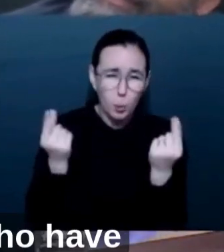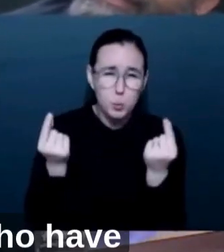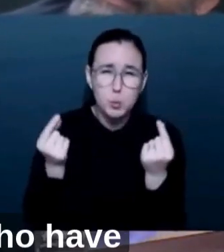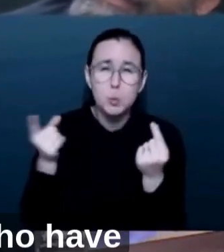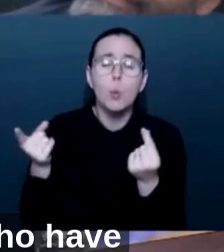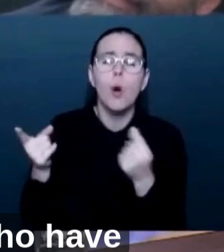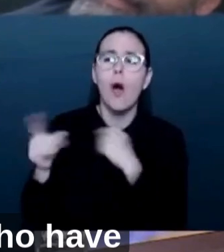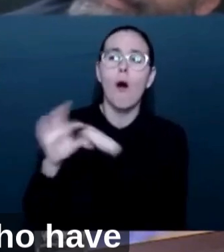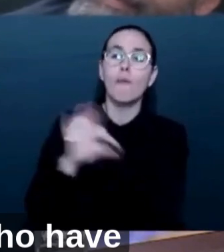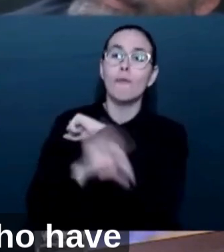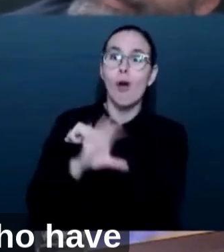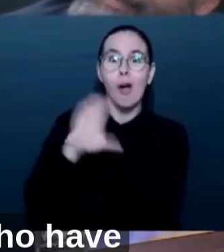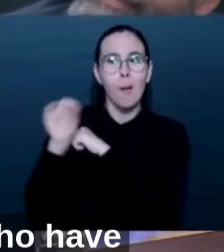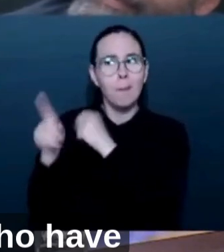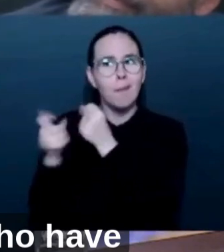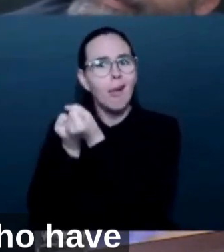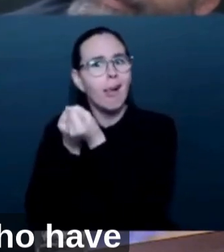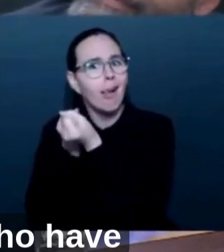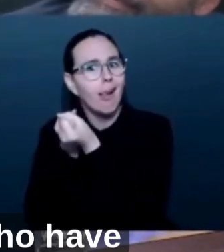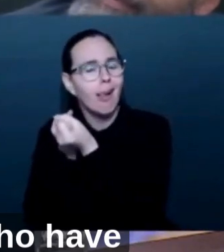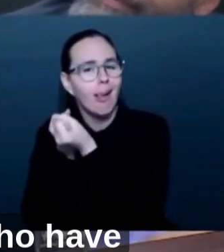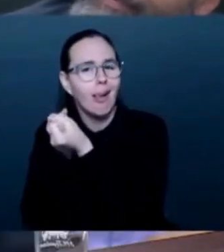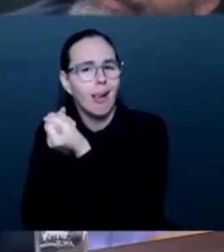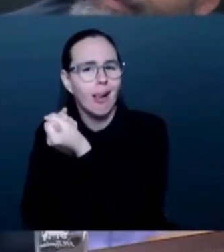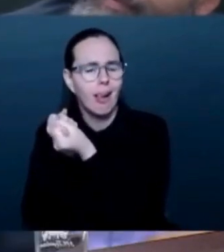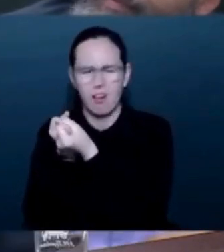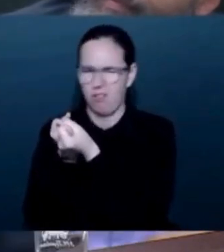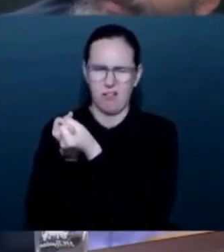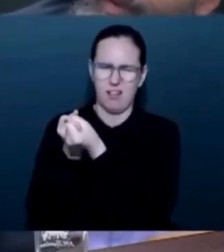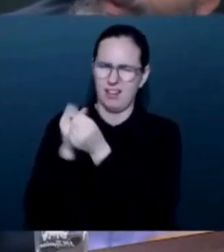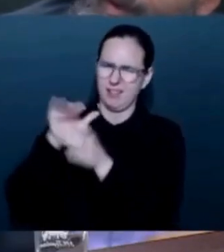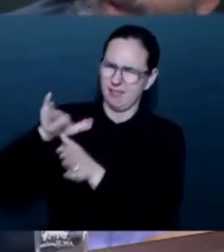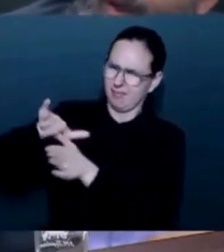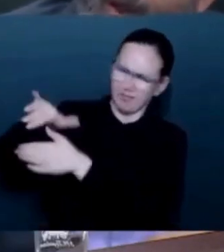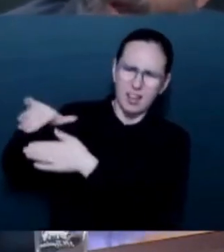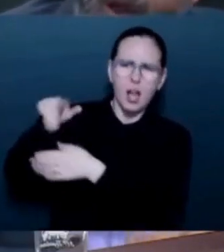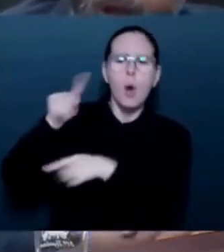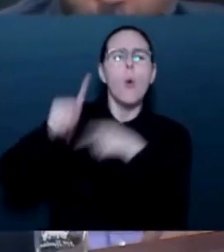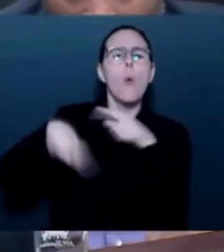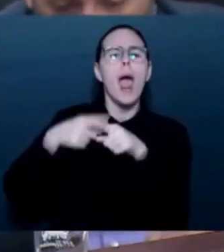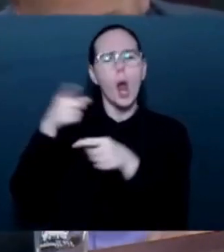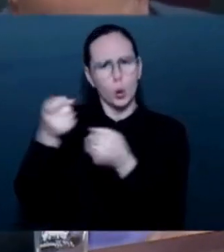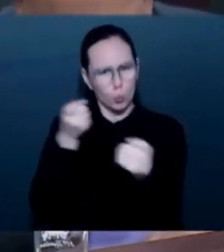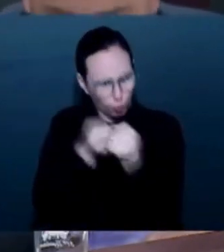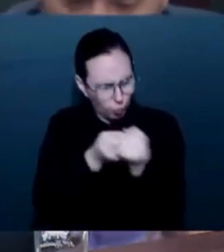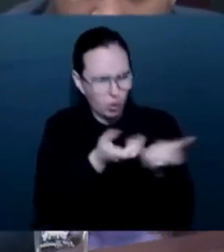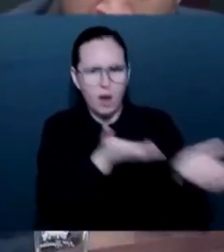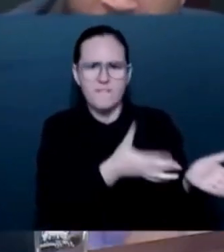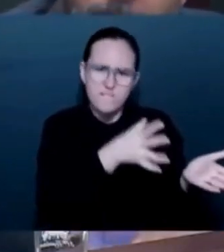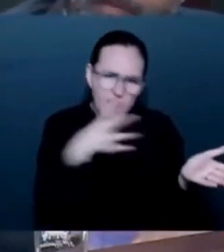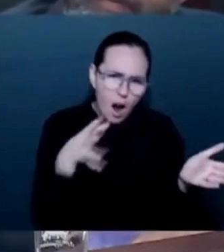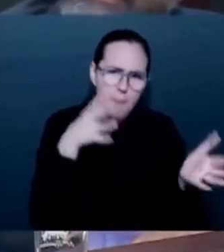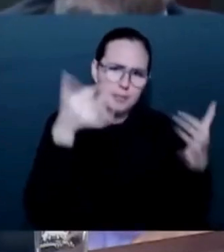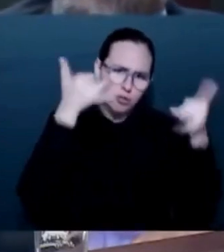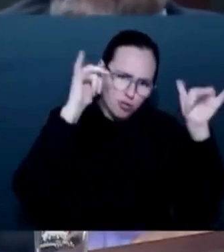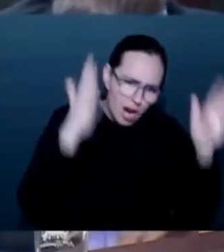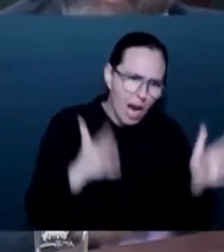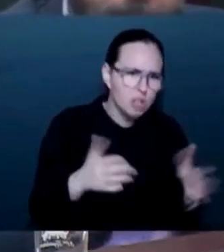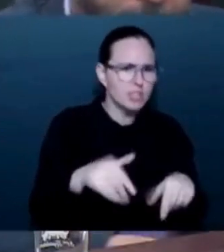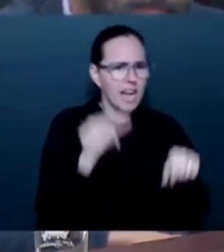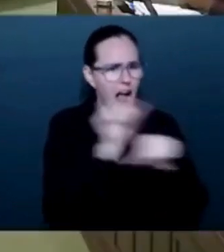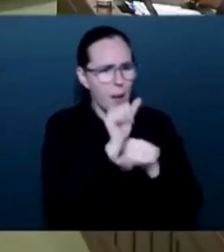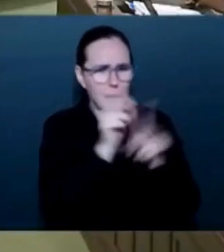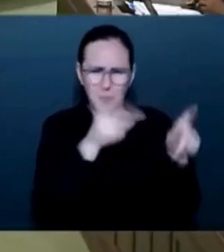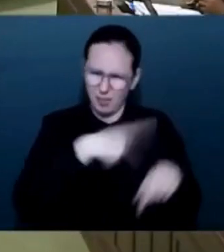businesses, municipalities, and the thousands of Albertans who have been protesting for years? No coal mining on the eastern